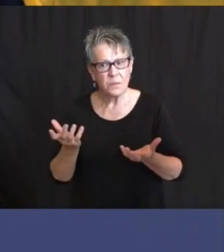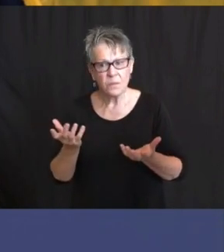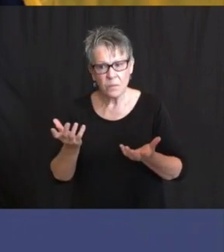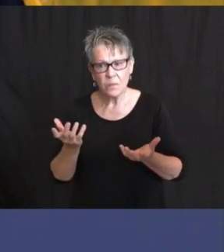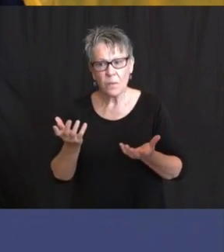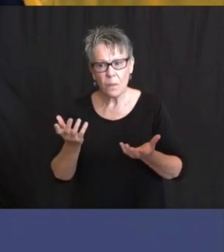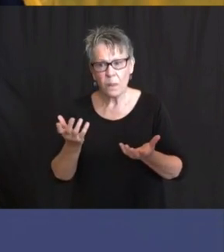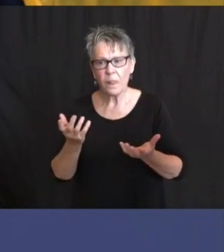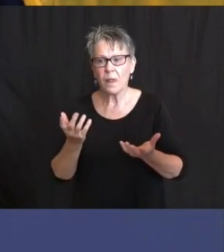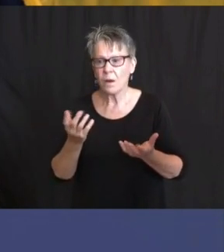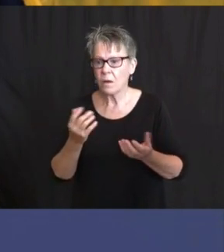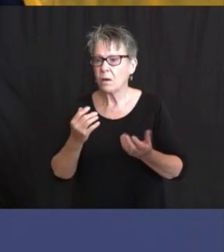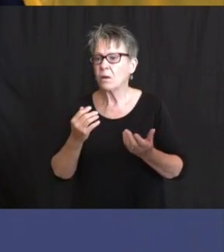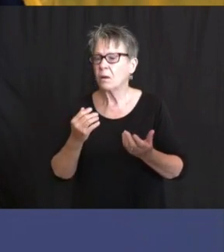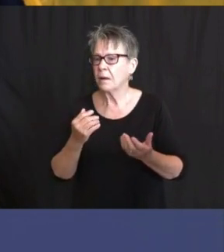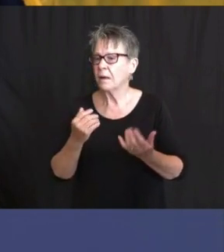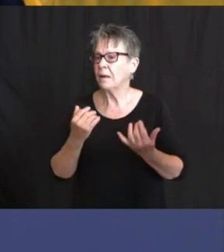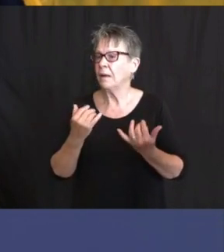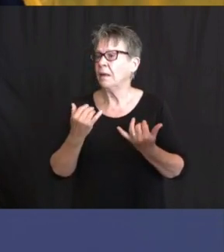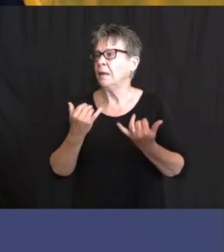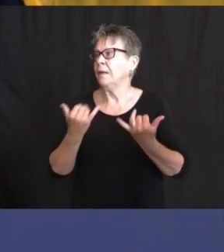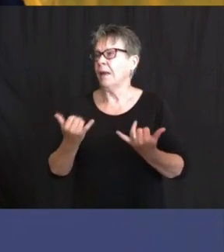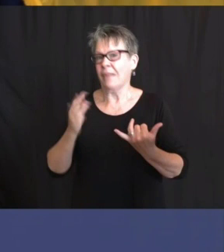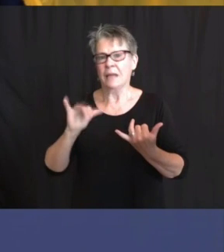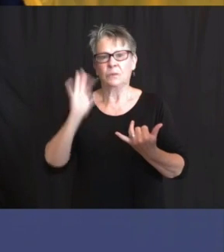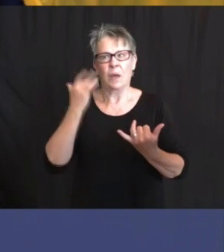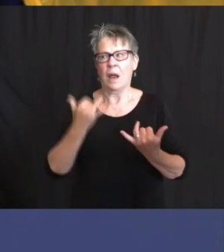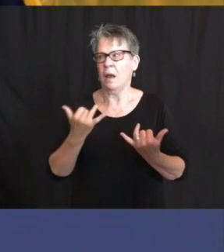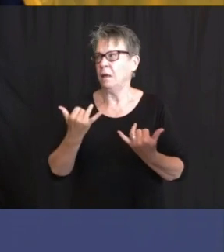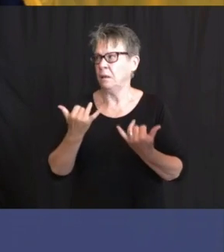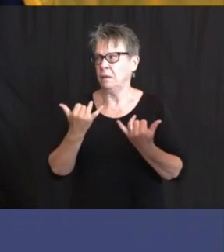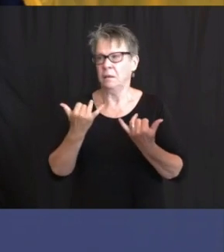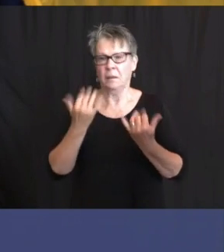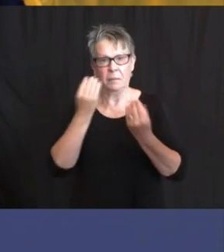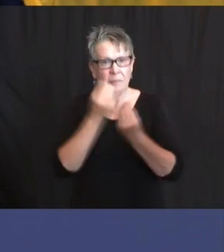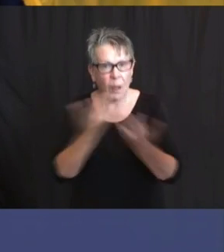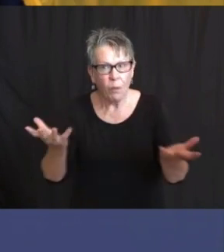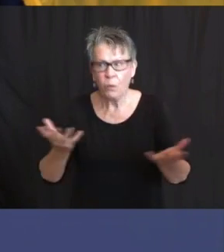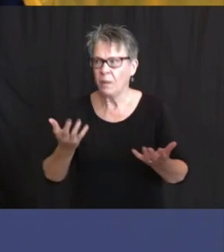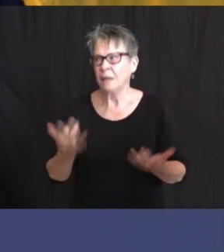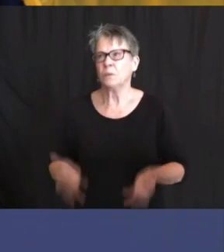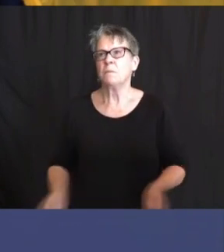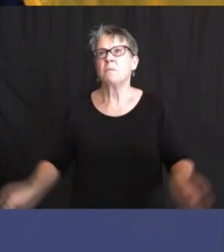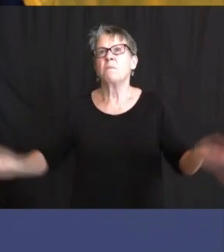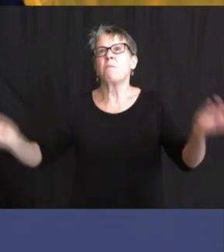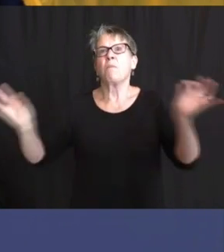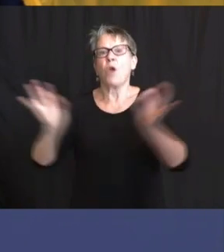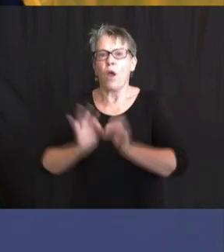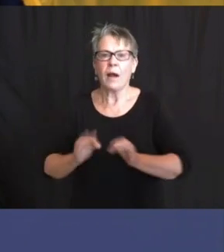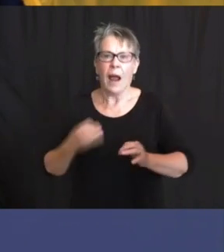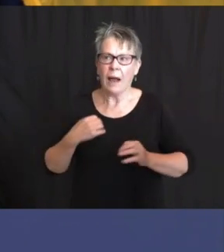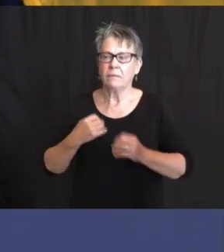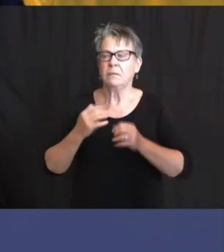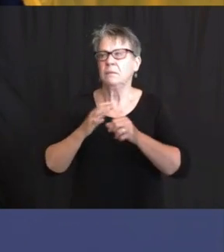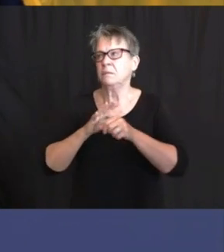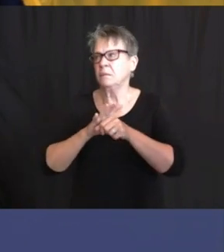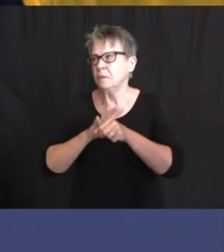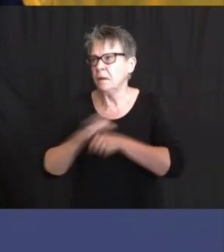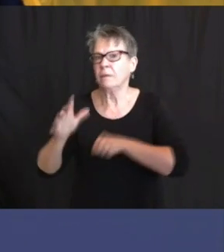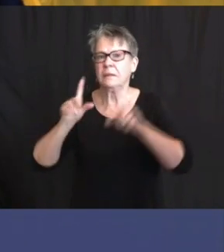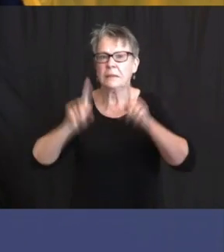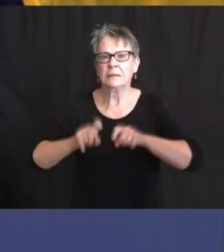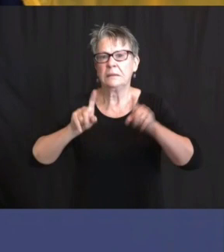did. It's light years different than it was 2 months ago. So the other thing I want to remind folks, if you are in